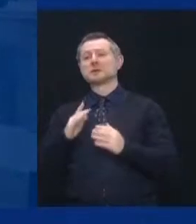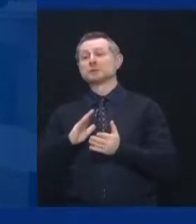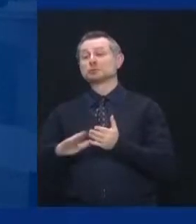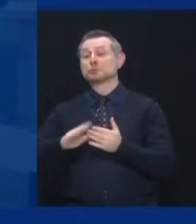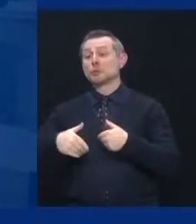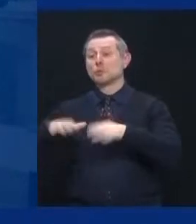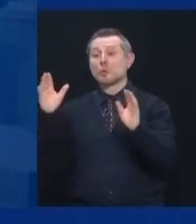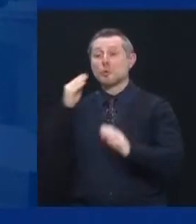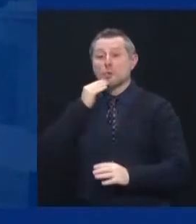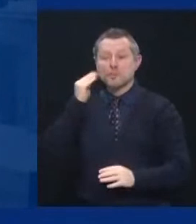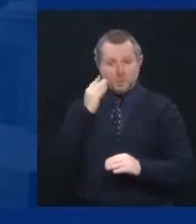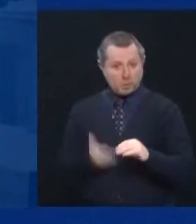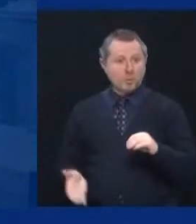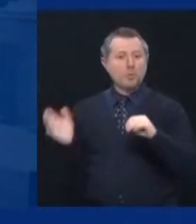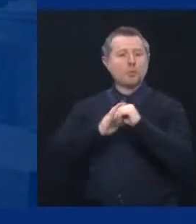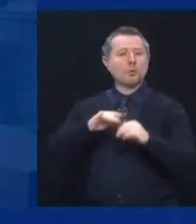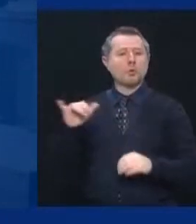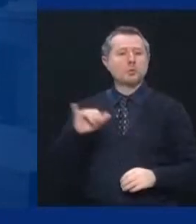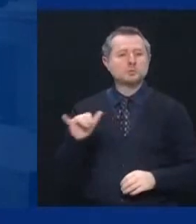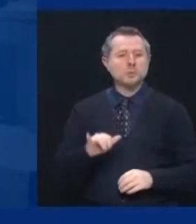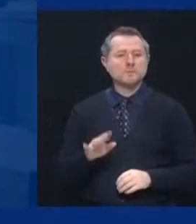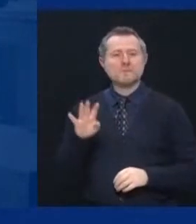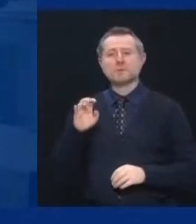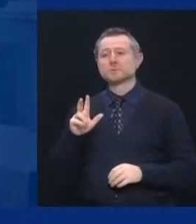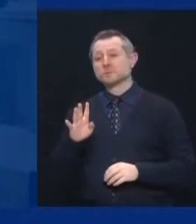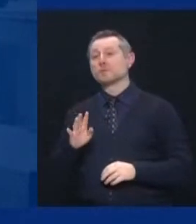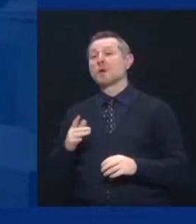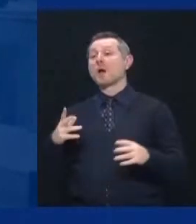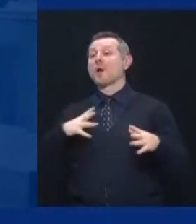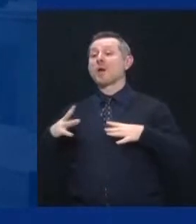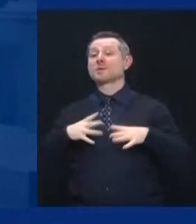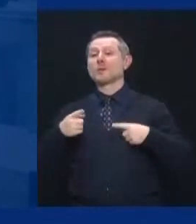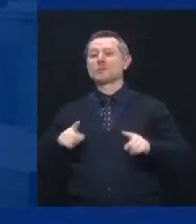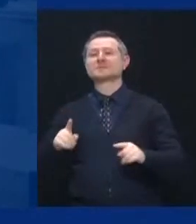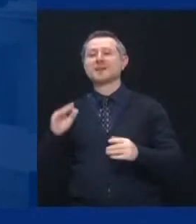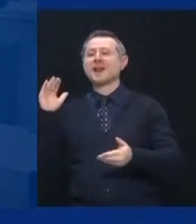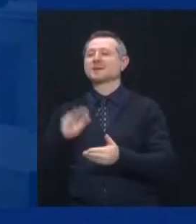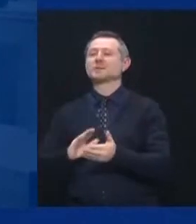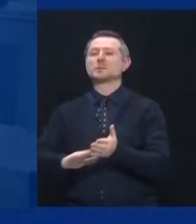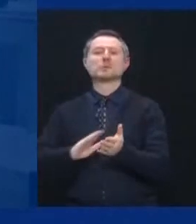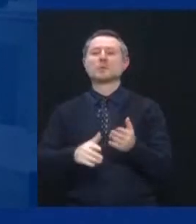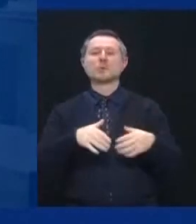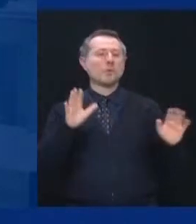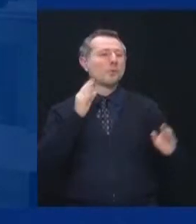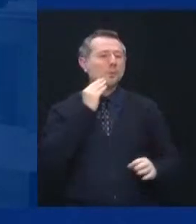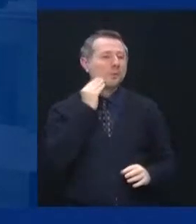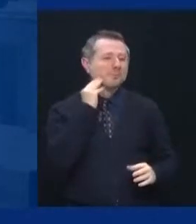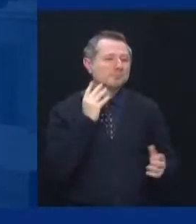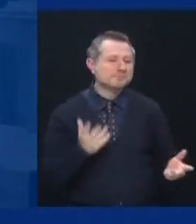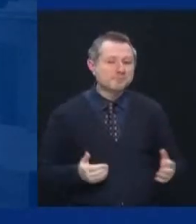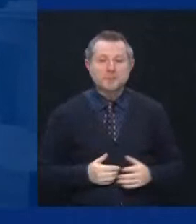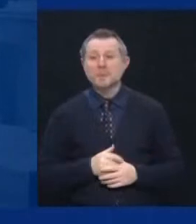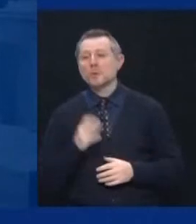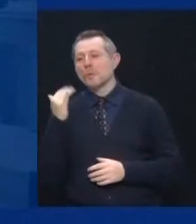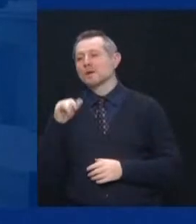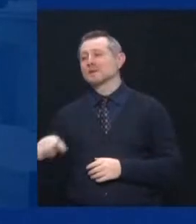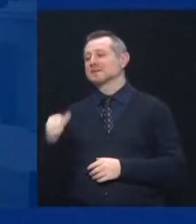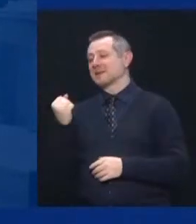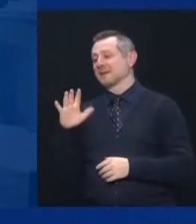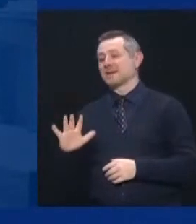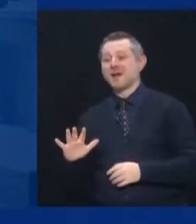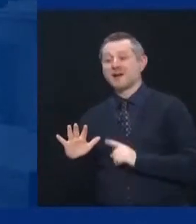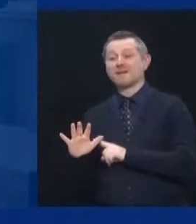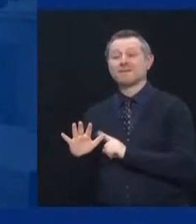up. During the holidays, there were not a lot of discharges from the hospital. During the weekends, there were not a lot of